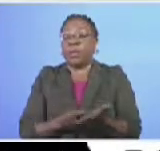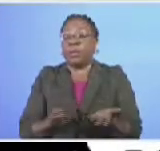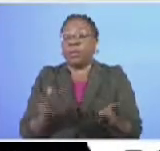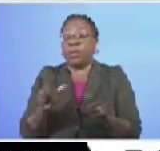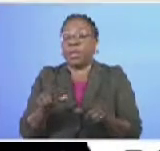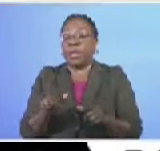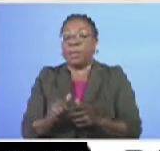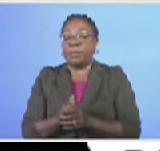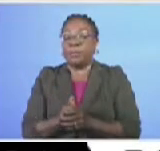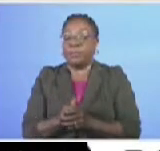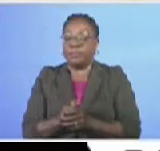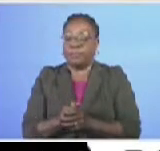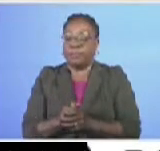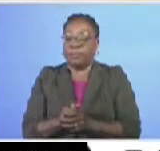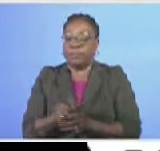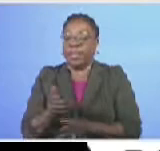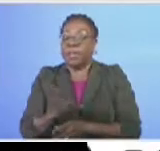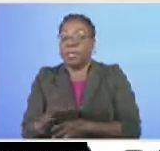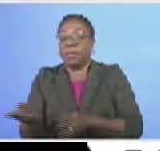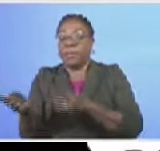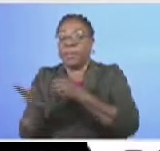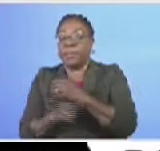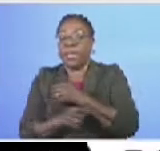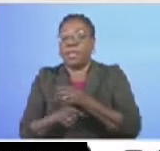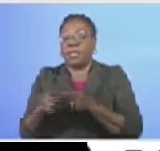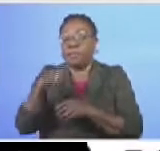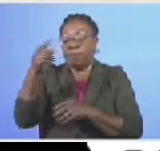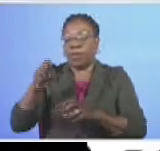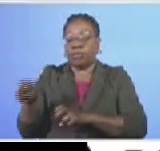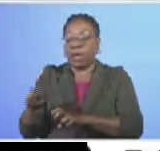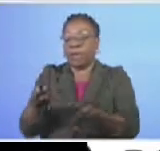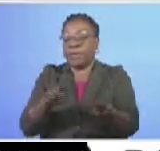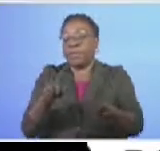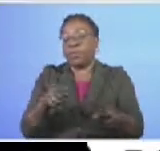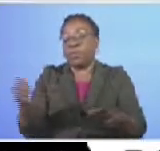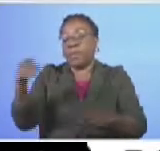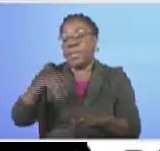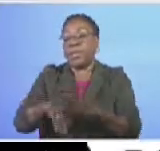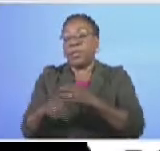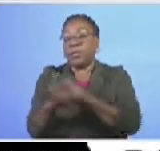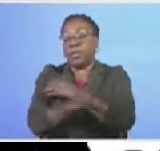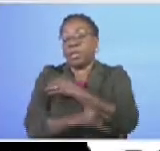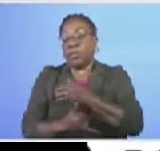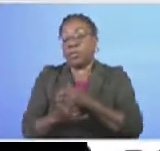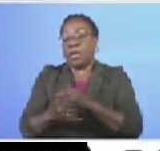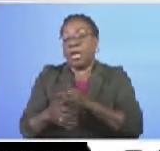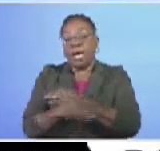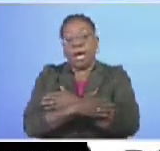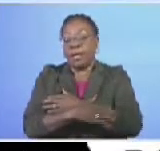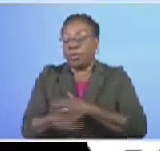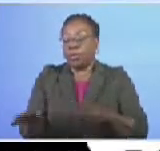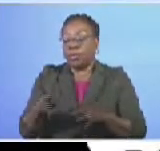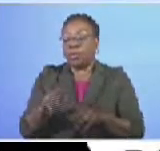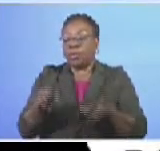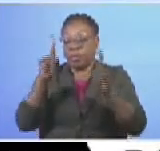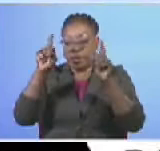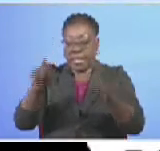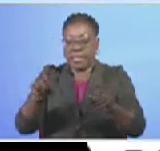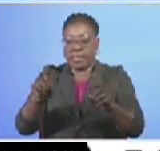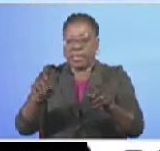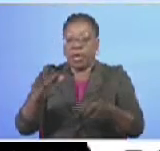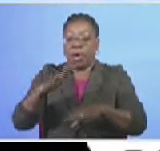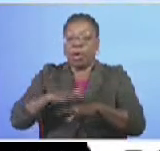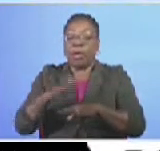Building. There will be a penalty for travelers who enter the country and fail to take the newly mandated COVID-19 rapid antigen test on their 5th